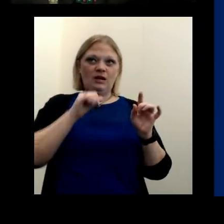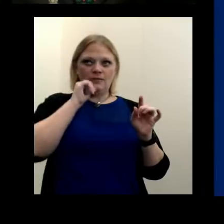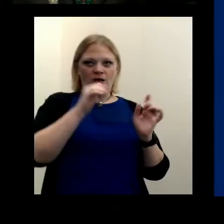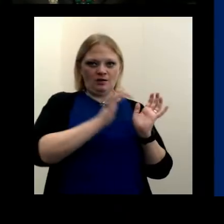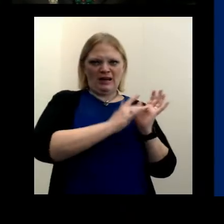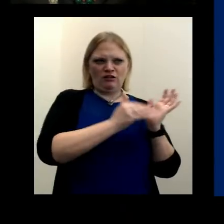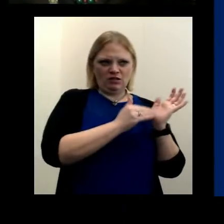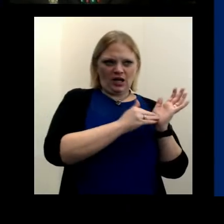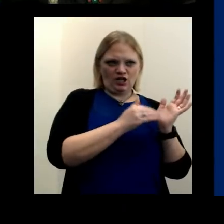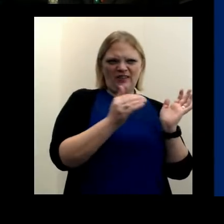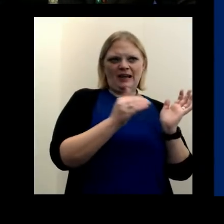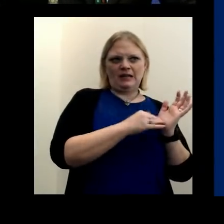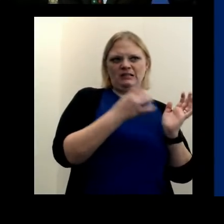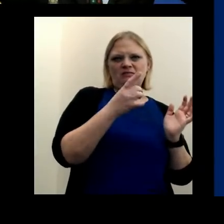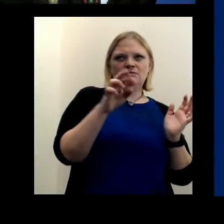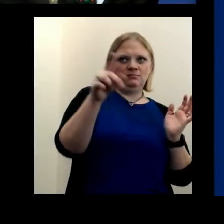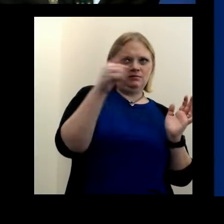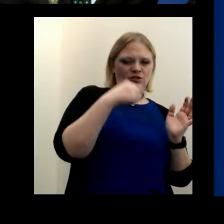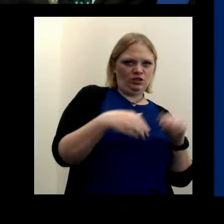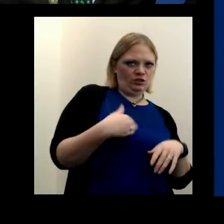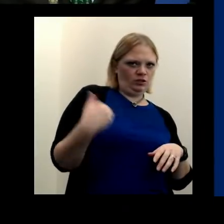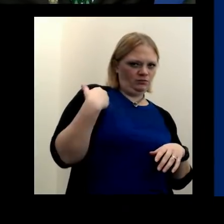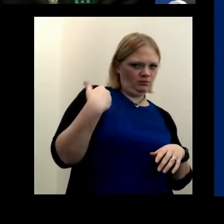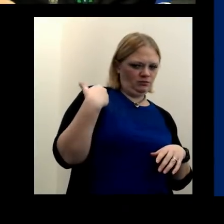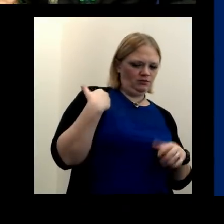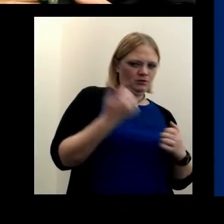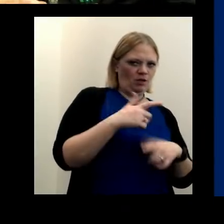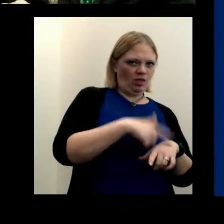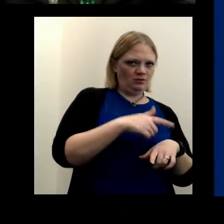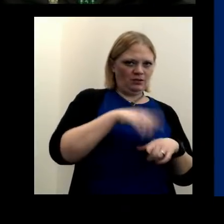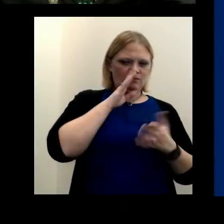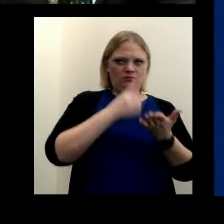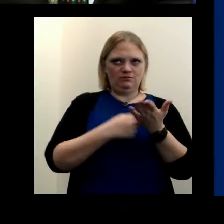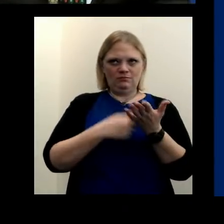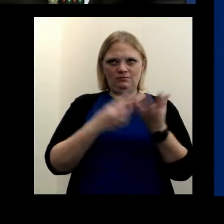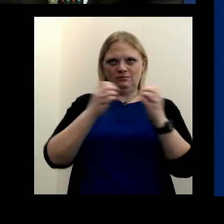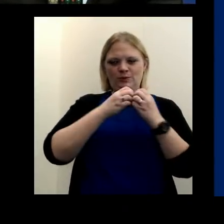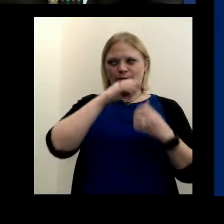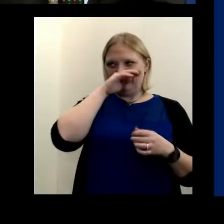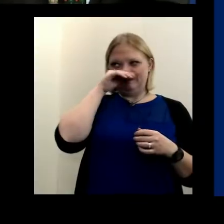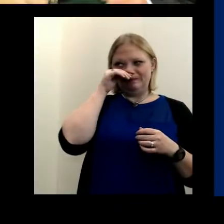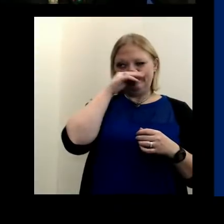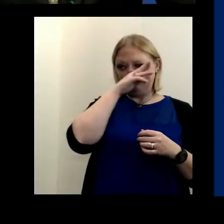So I'll turn it over to the doctor of medicine to talk a little bit more about this subject matter.